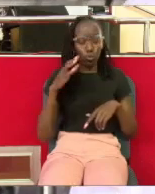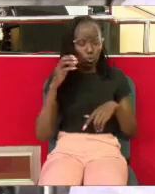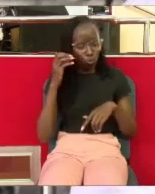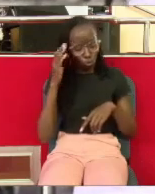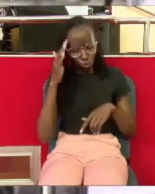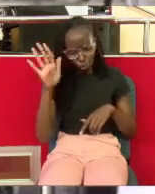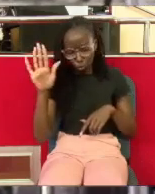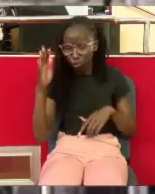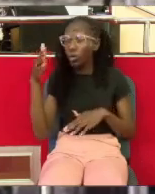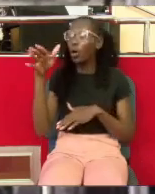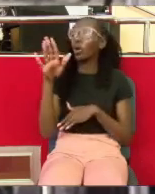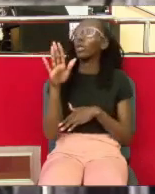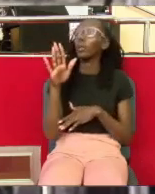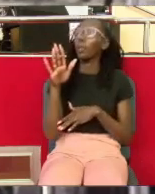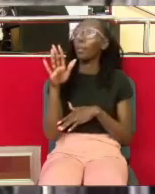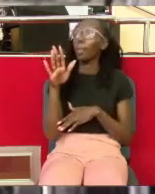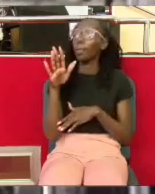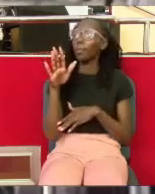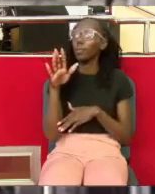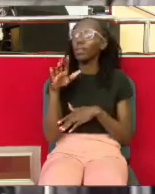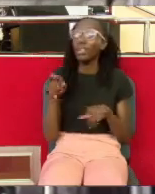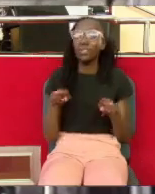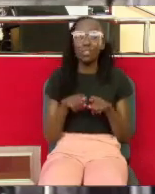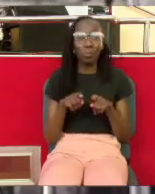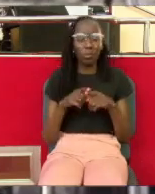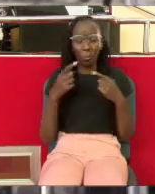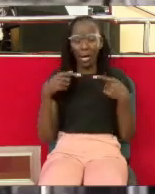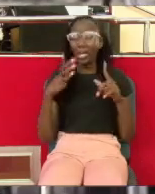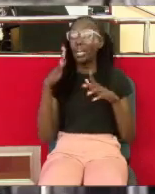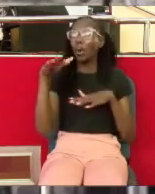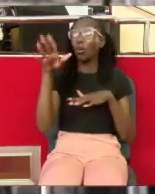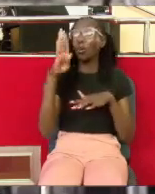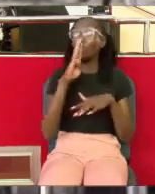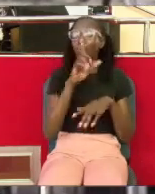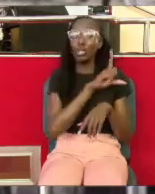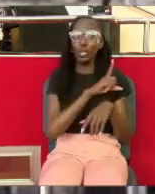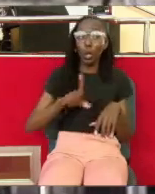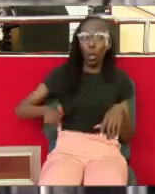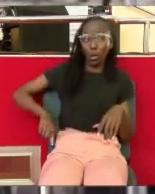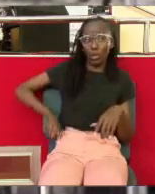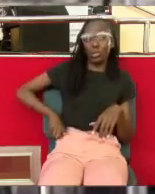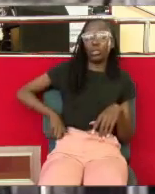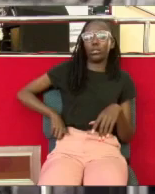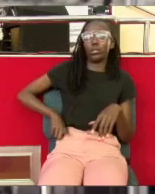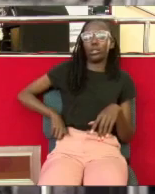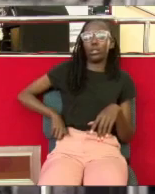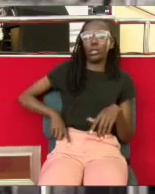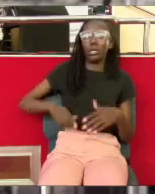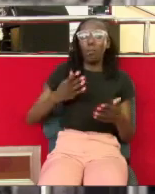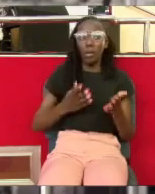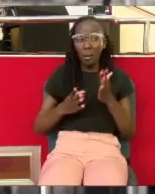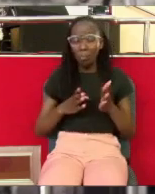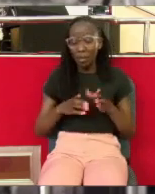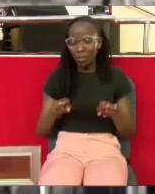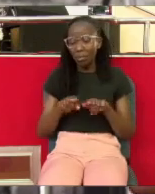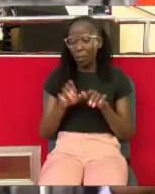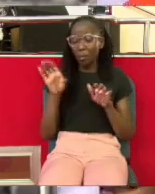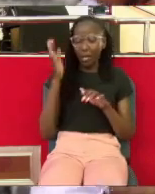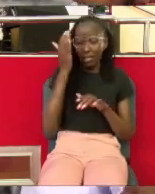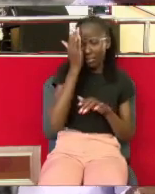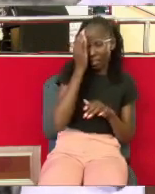God. You have not allowed him to be Lord. Maybe you are like the Israelites saying, we want a